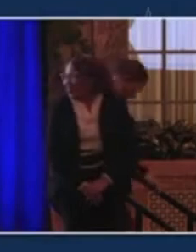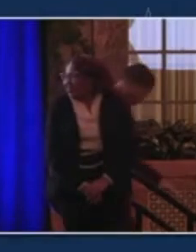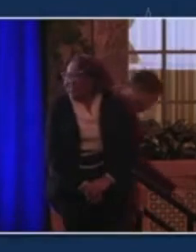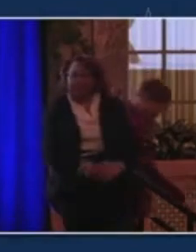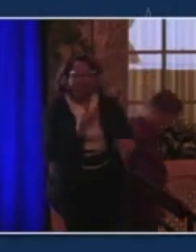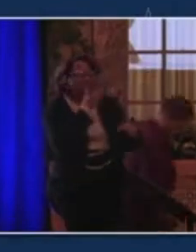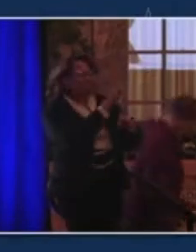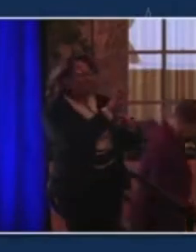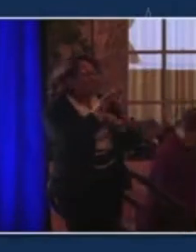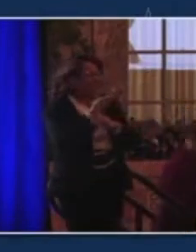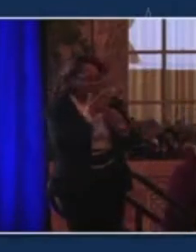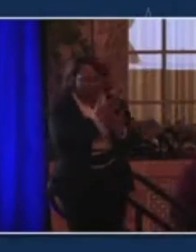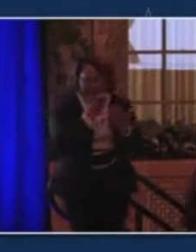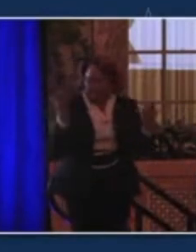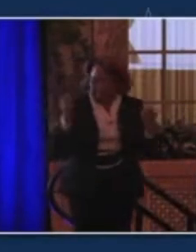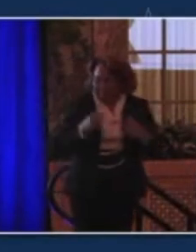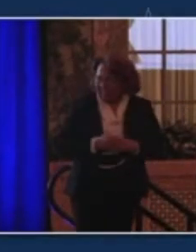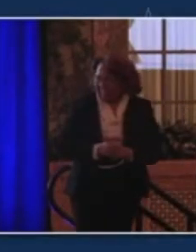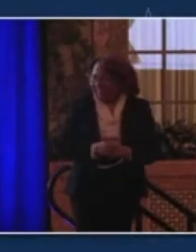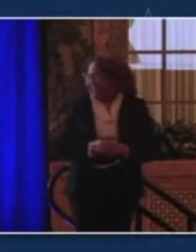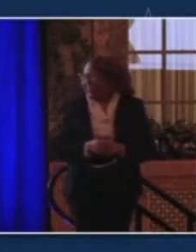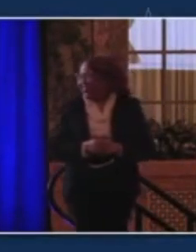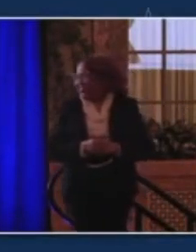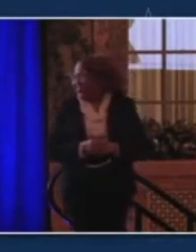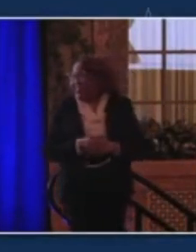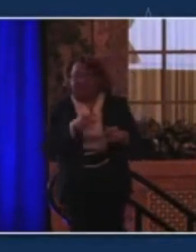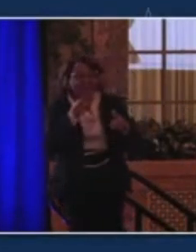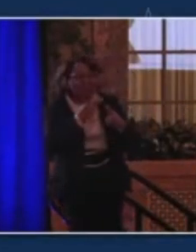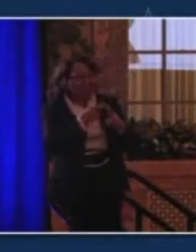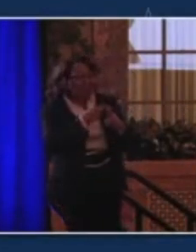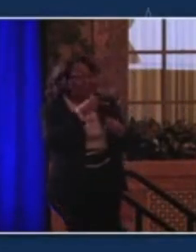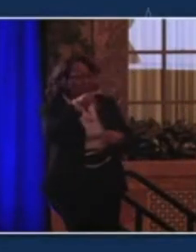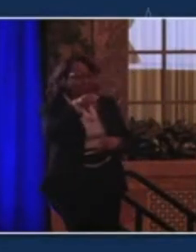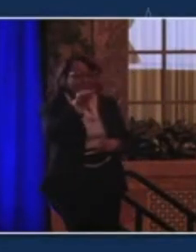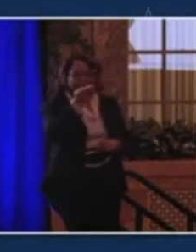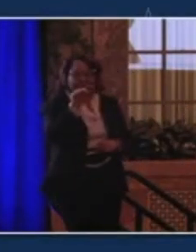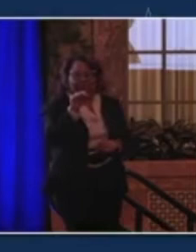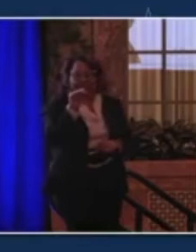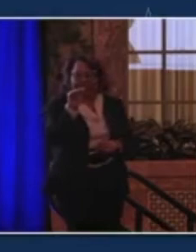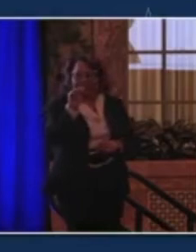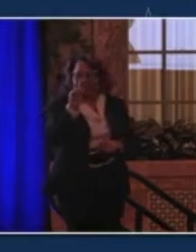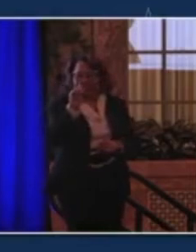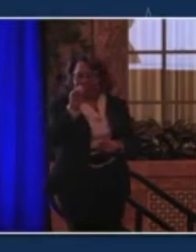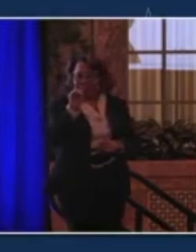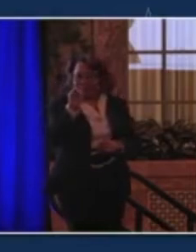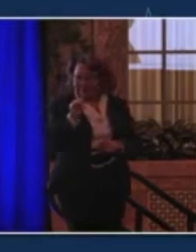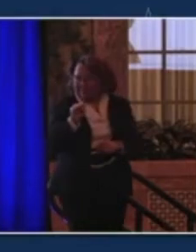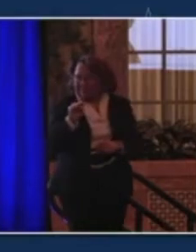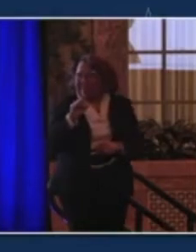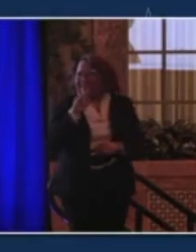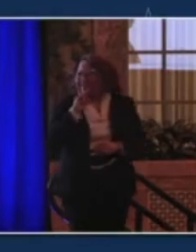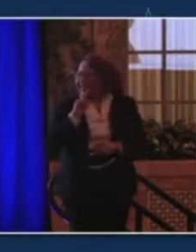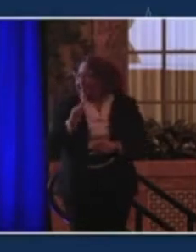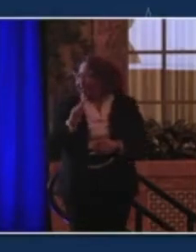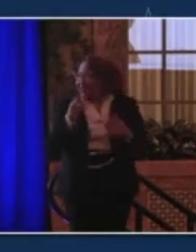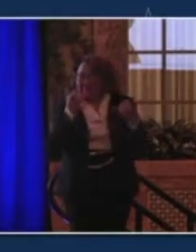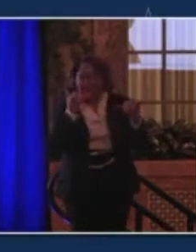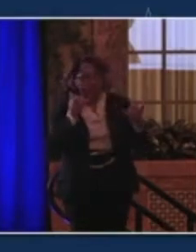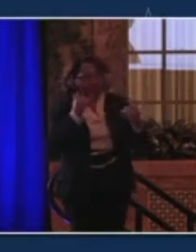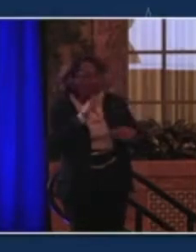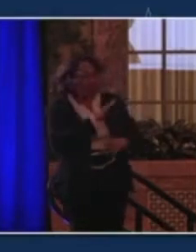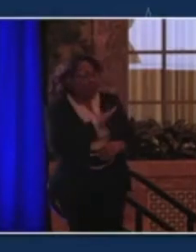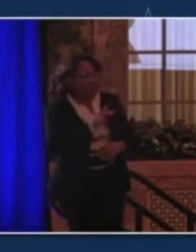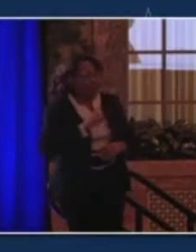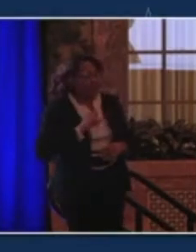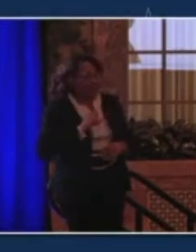Good evening, everyone. My name is Pat Harris, and I am a current board member